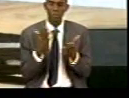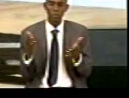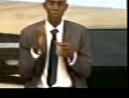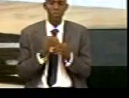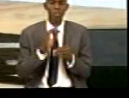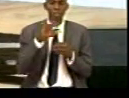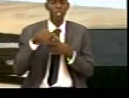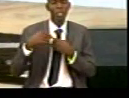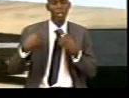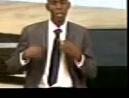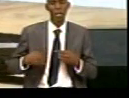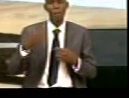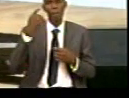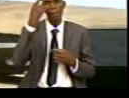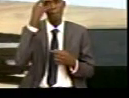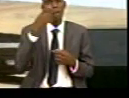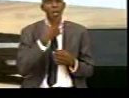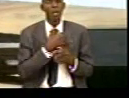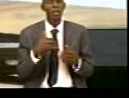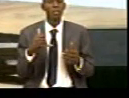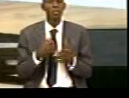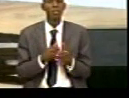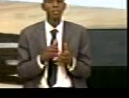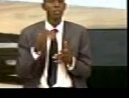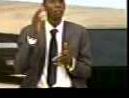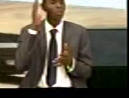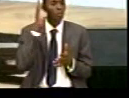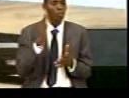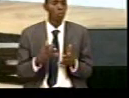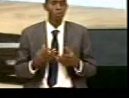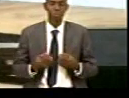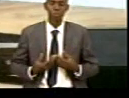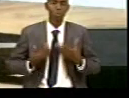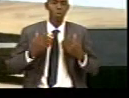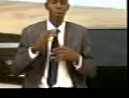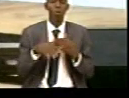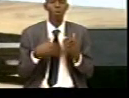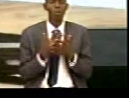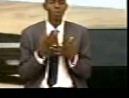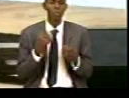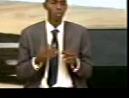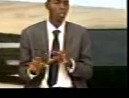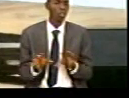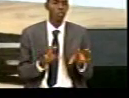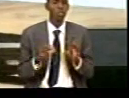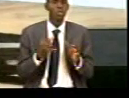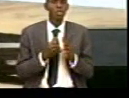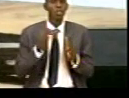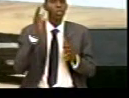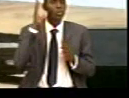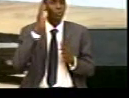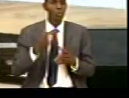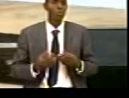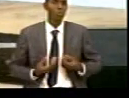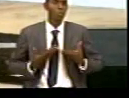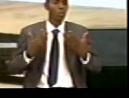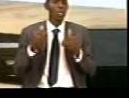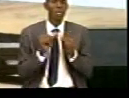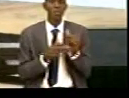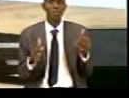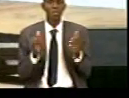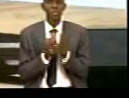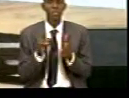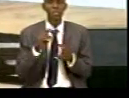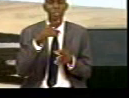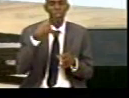in their mind, and it influences all their action. It influences everything they say, everything they